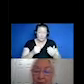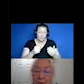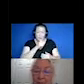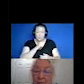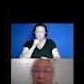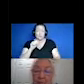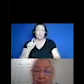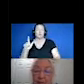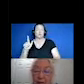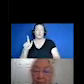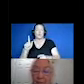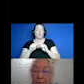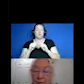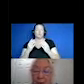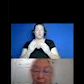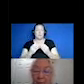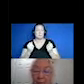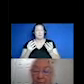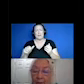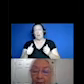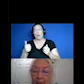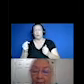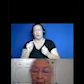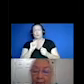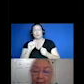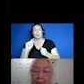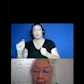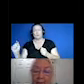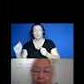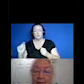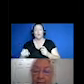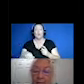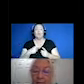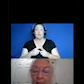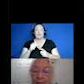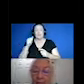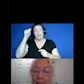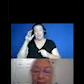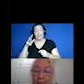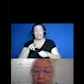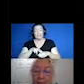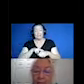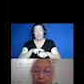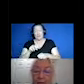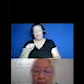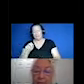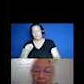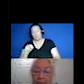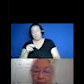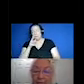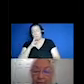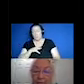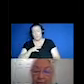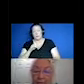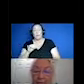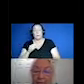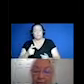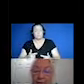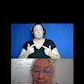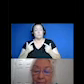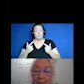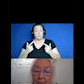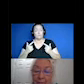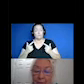21 tribes plus many other tribes. And then Alaska Native women also live in,